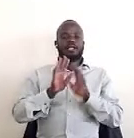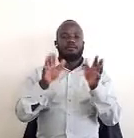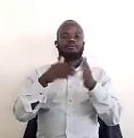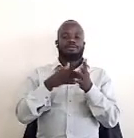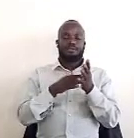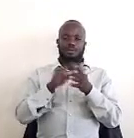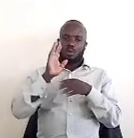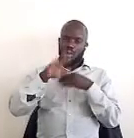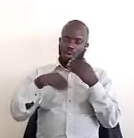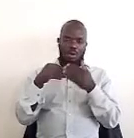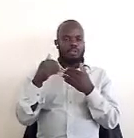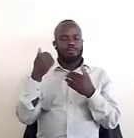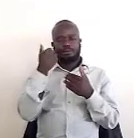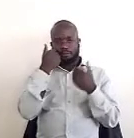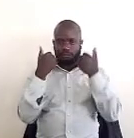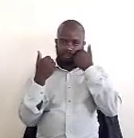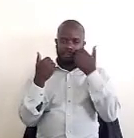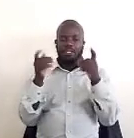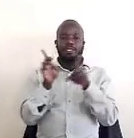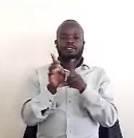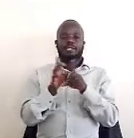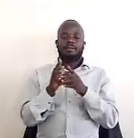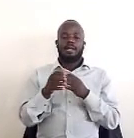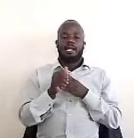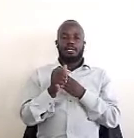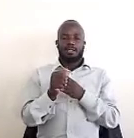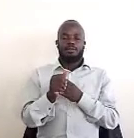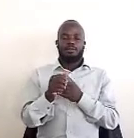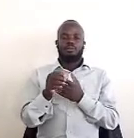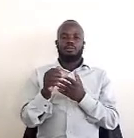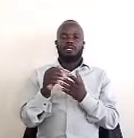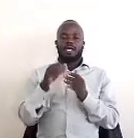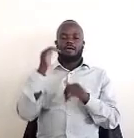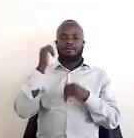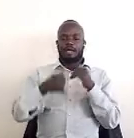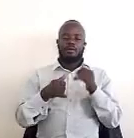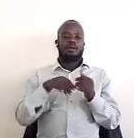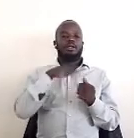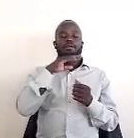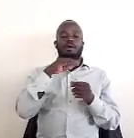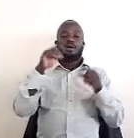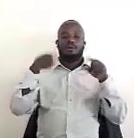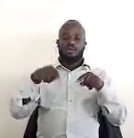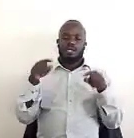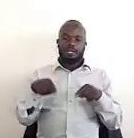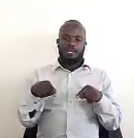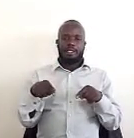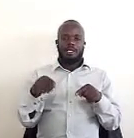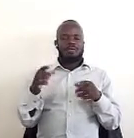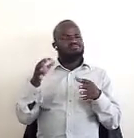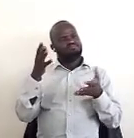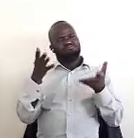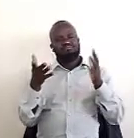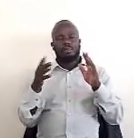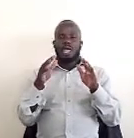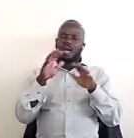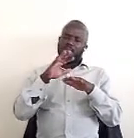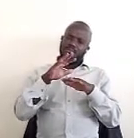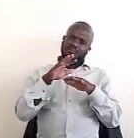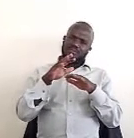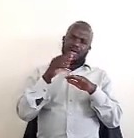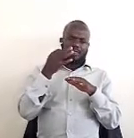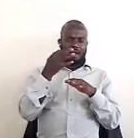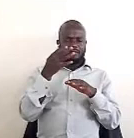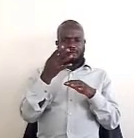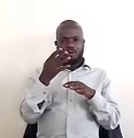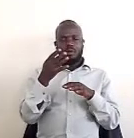This leaves you susceptible to all kinds of conditions and diseases and will lead to eventual death. Today, it is estimated that